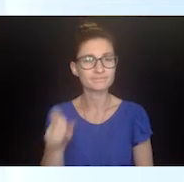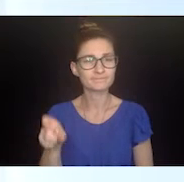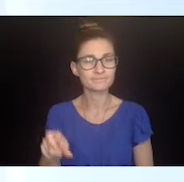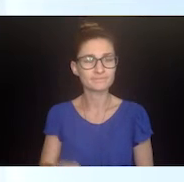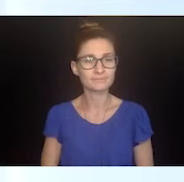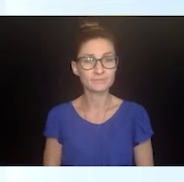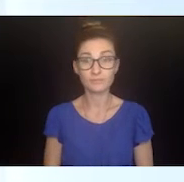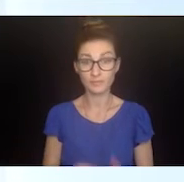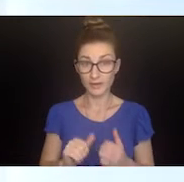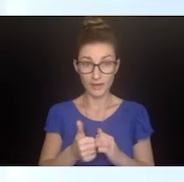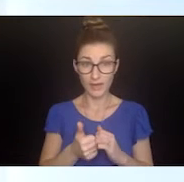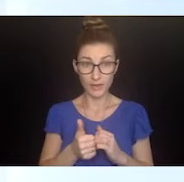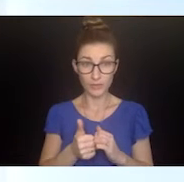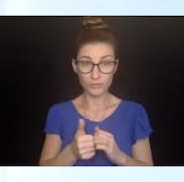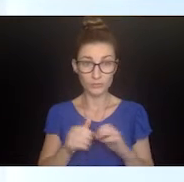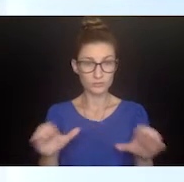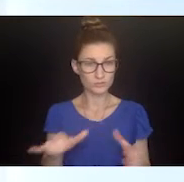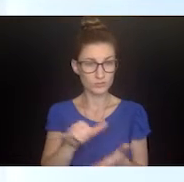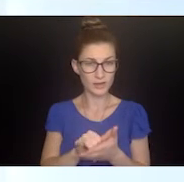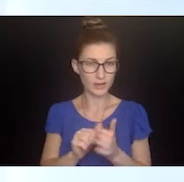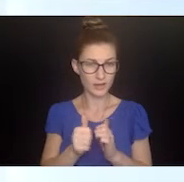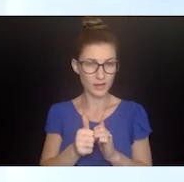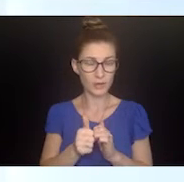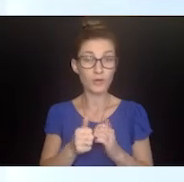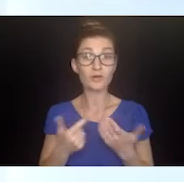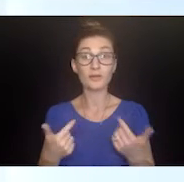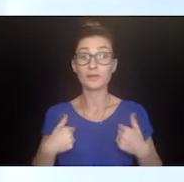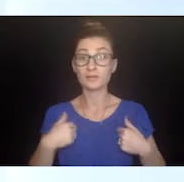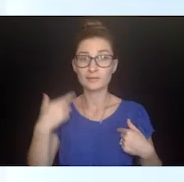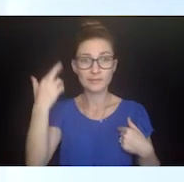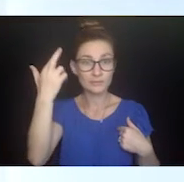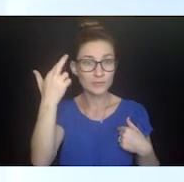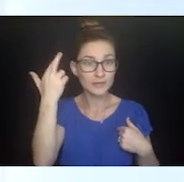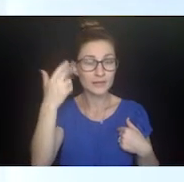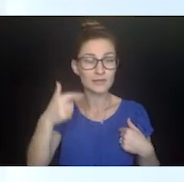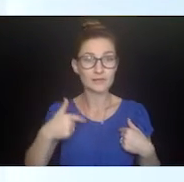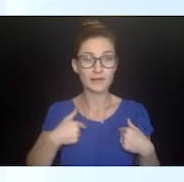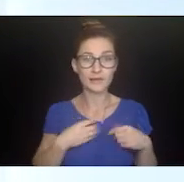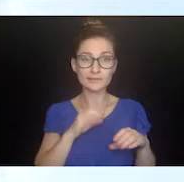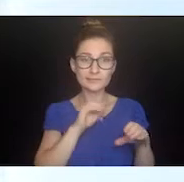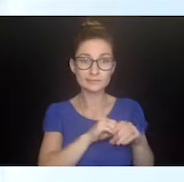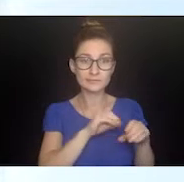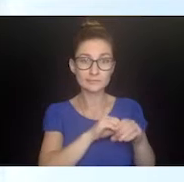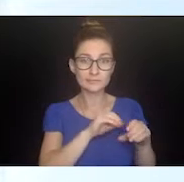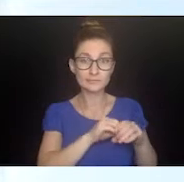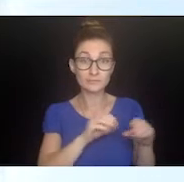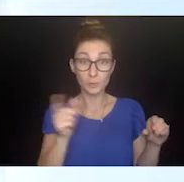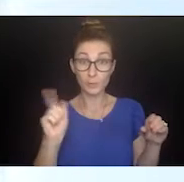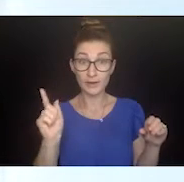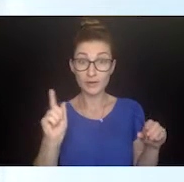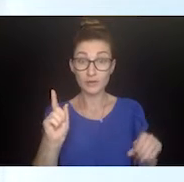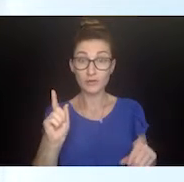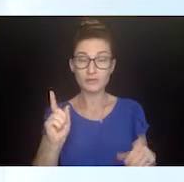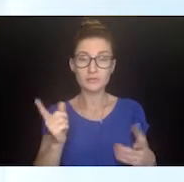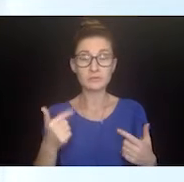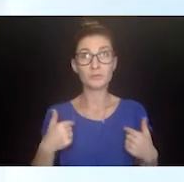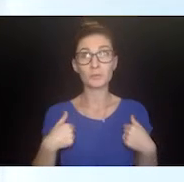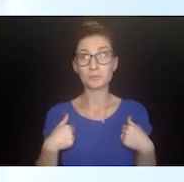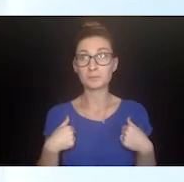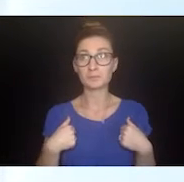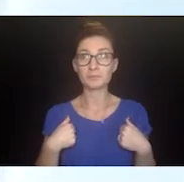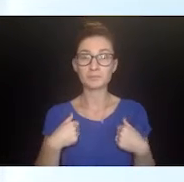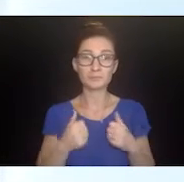that? Well, what I realized is that I had been storing them. And for me, I store things in